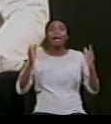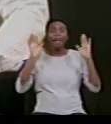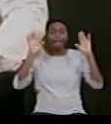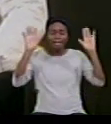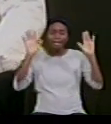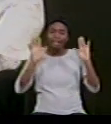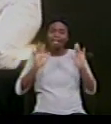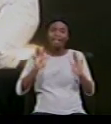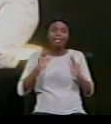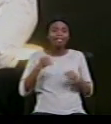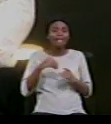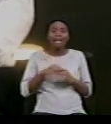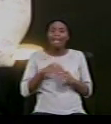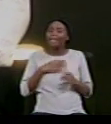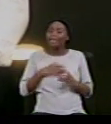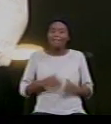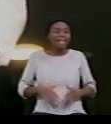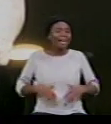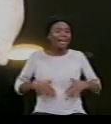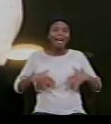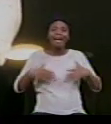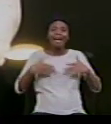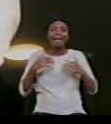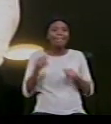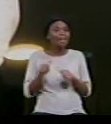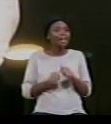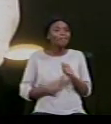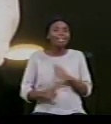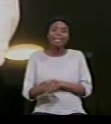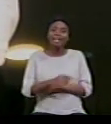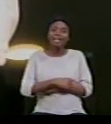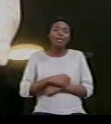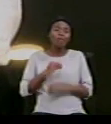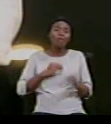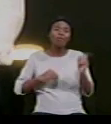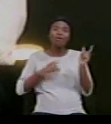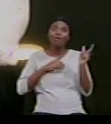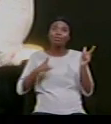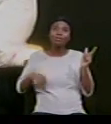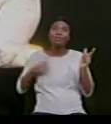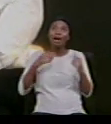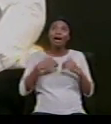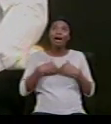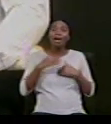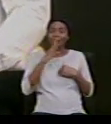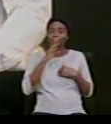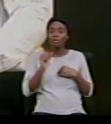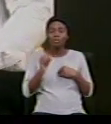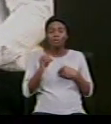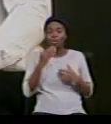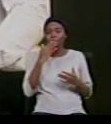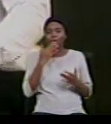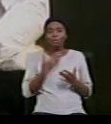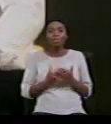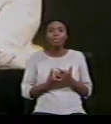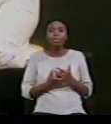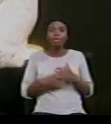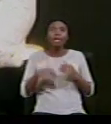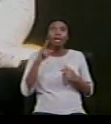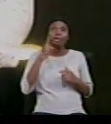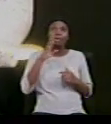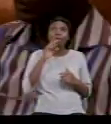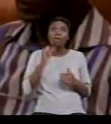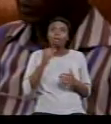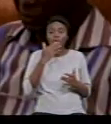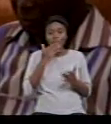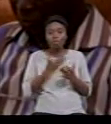are excellent in my life every day. Oh Lord, you have been,